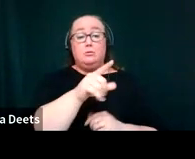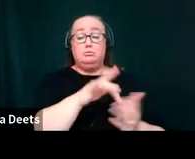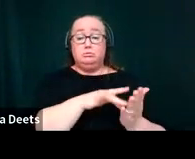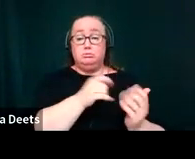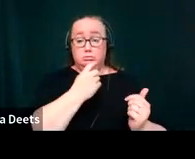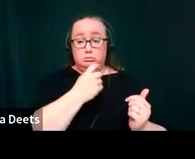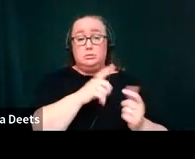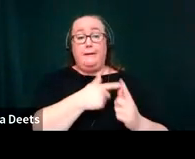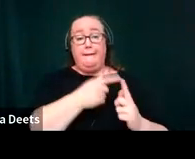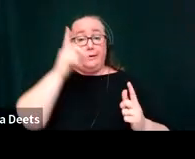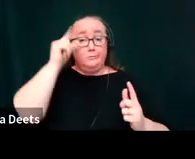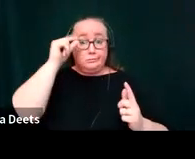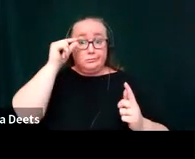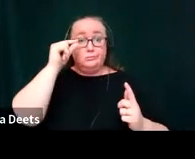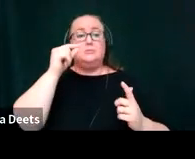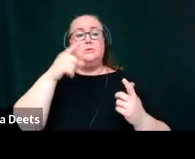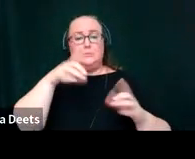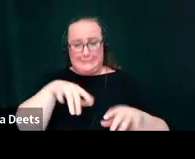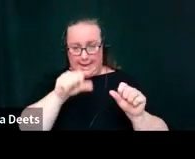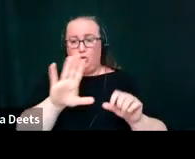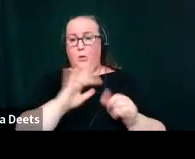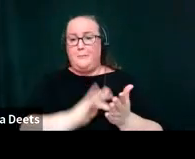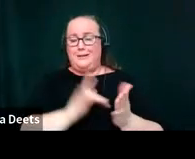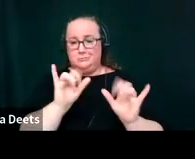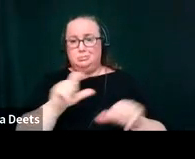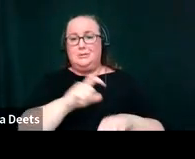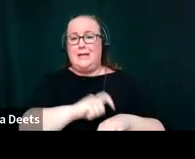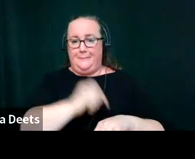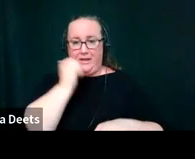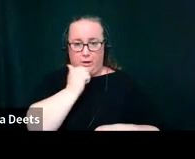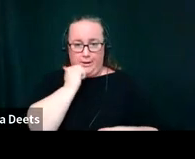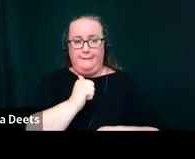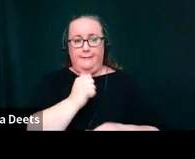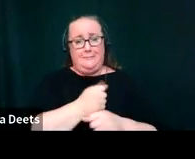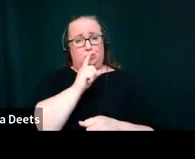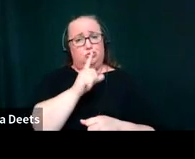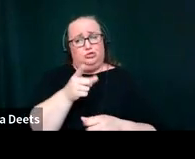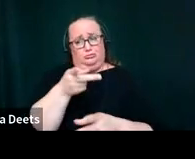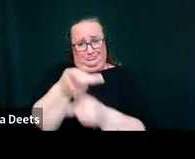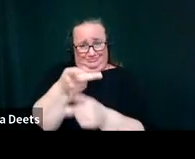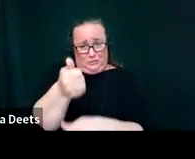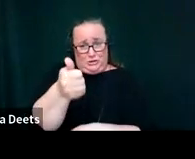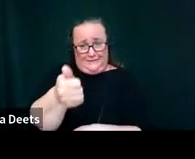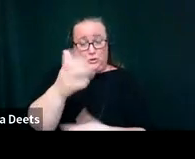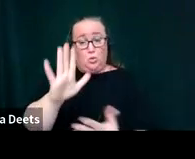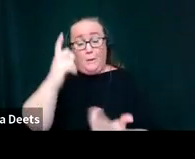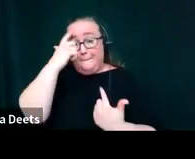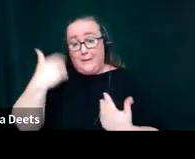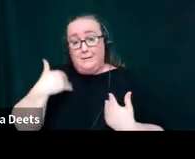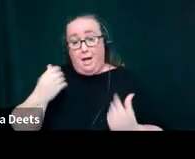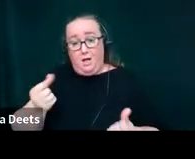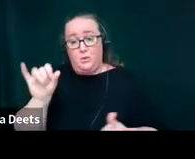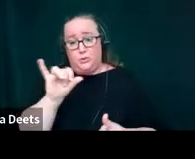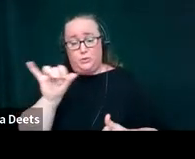systemic medications, do the same for that. And take care of your overall health, which includes your mental health, because all of